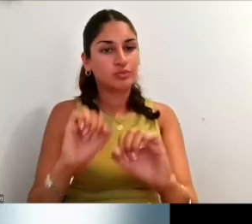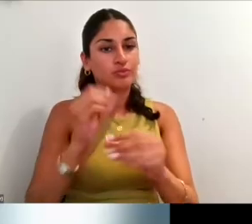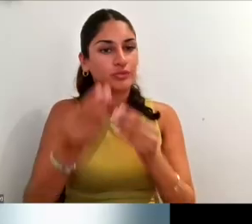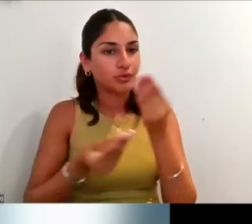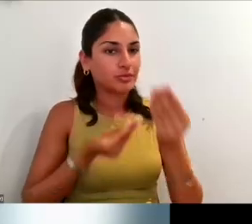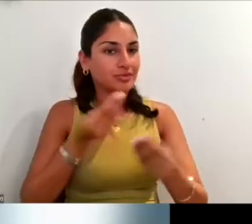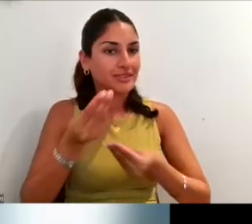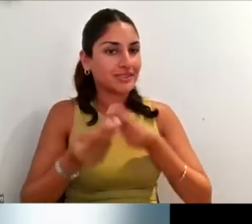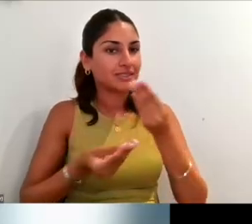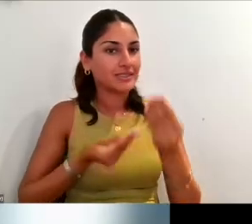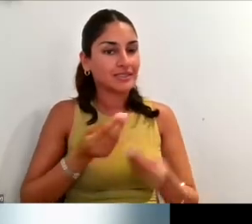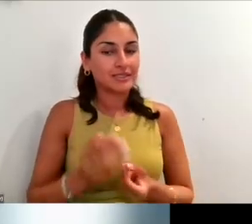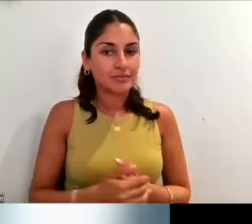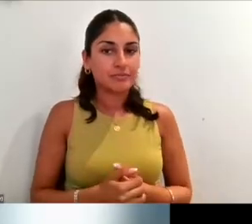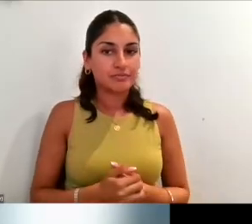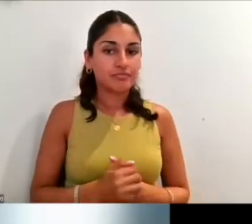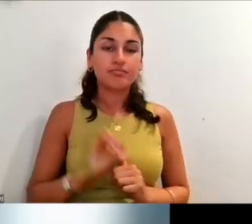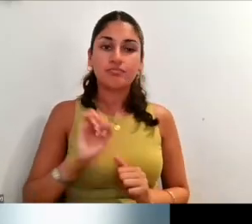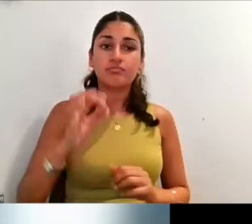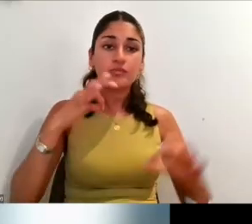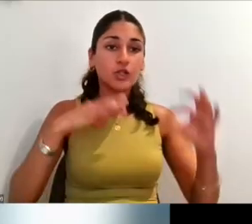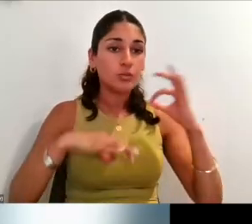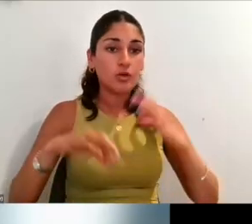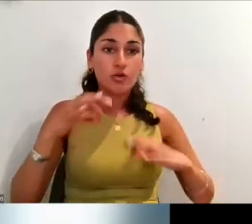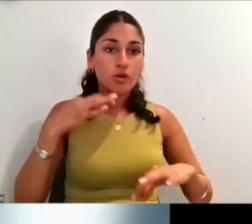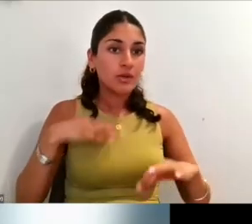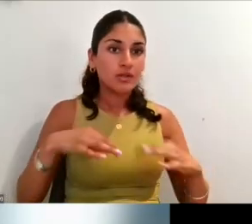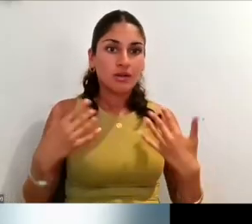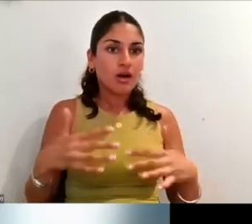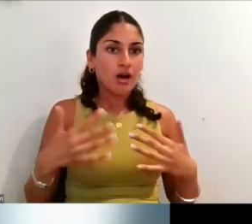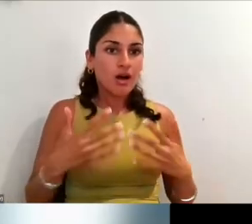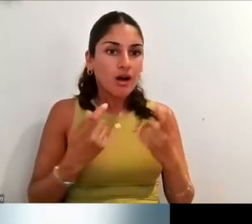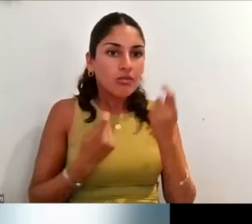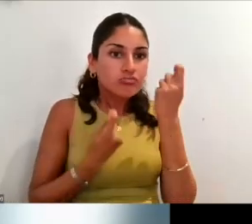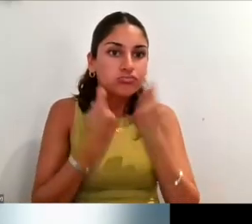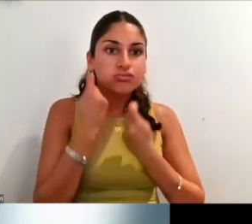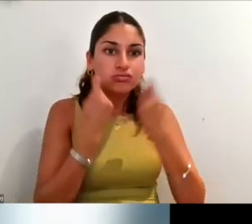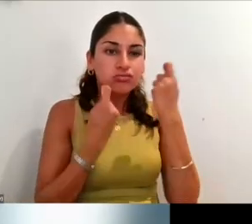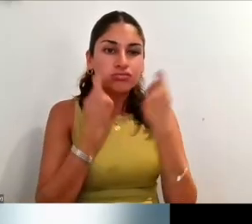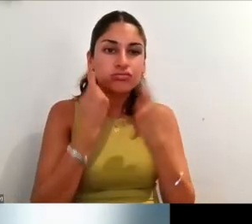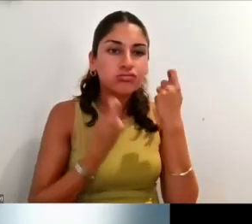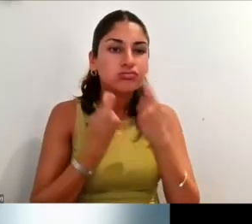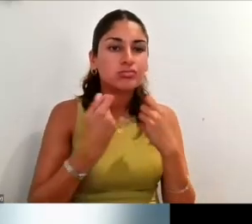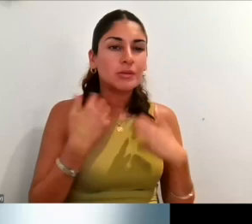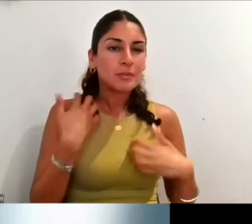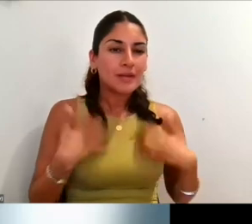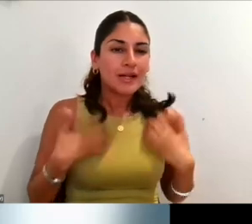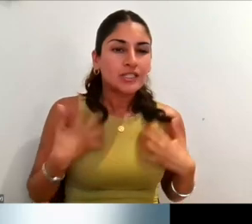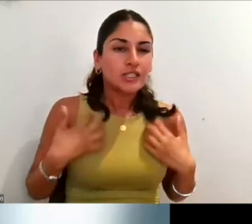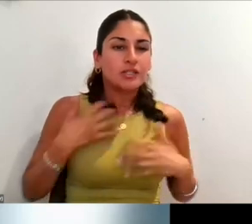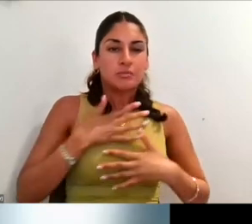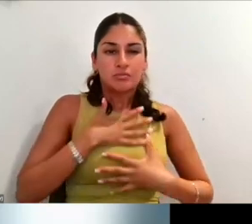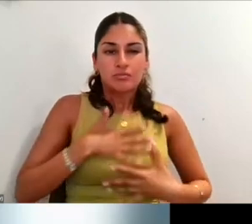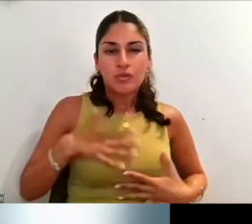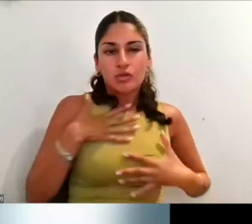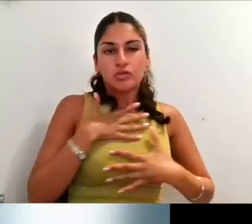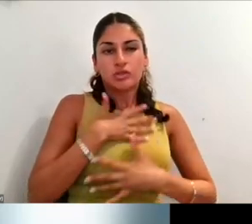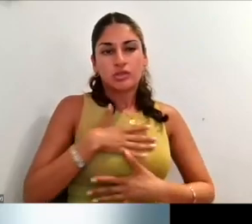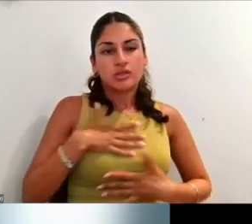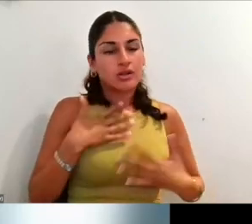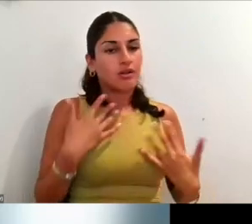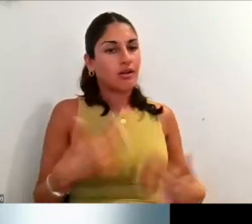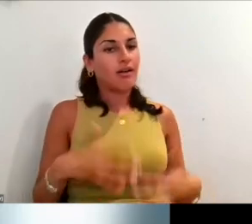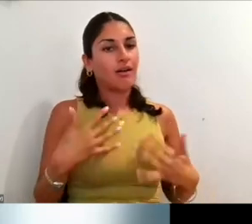and how you perform with so much expression and passion and emotion, and